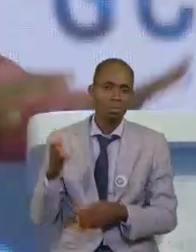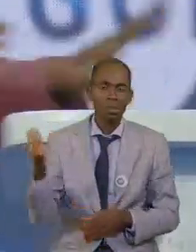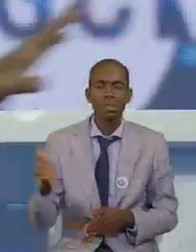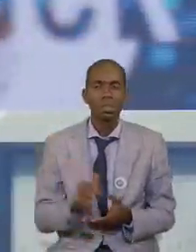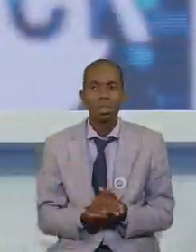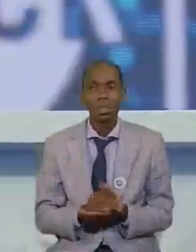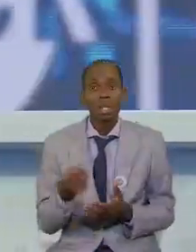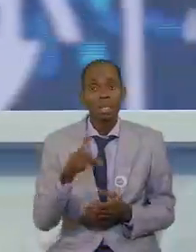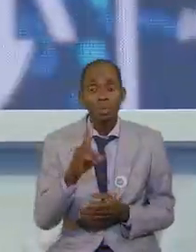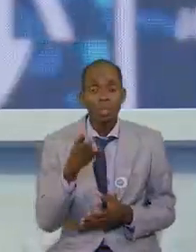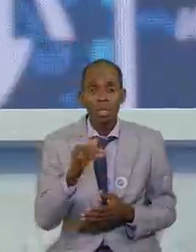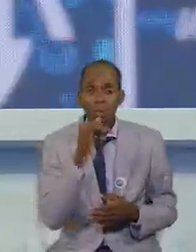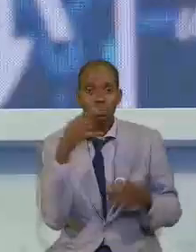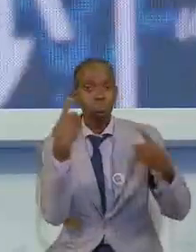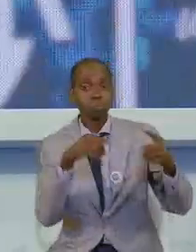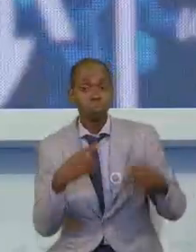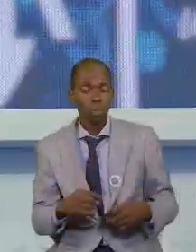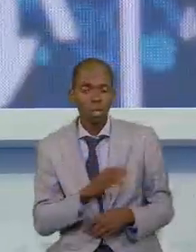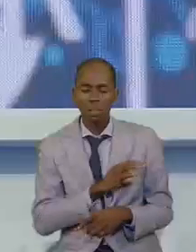Anywhere there's violence, it's not there.